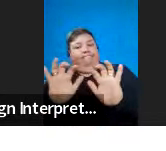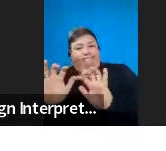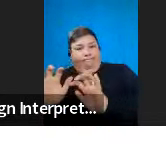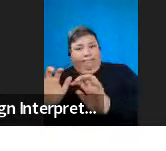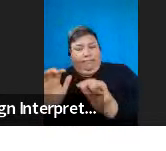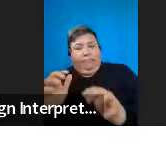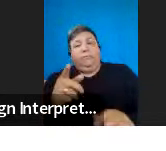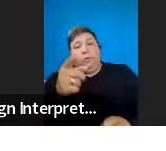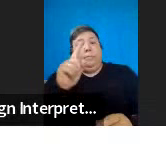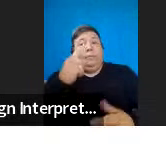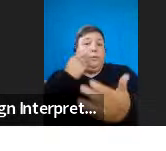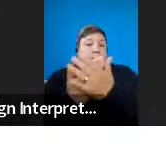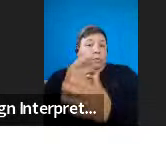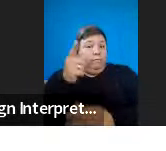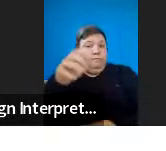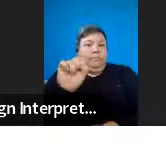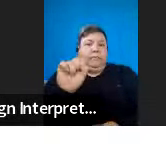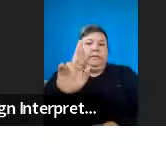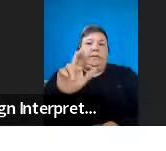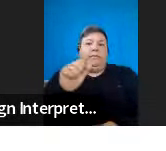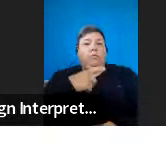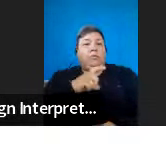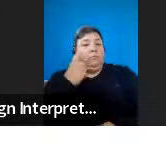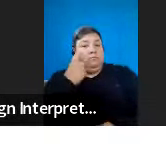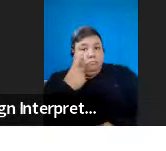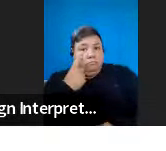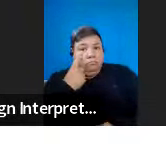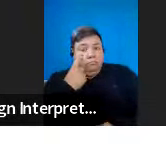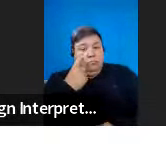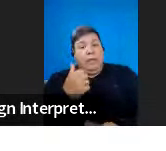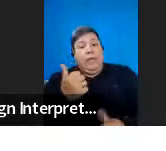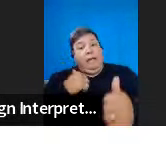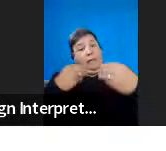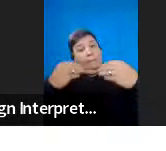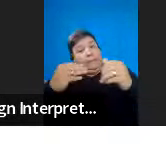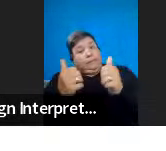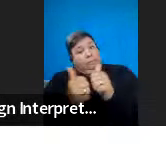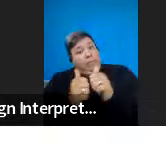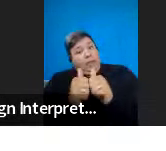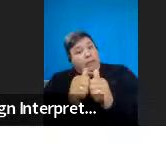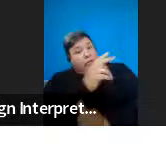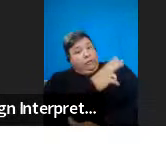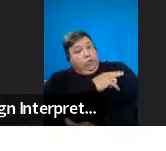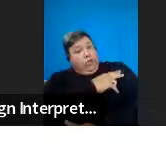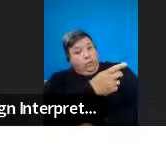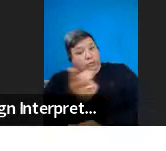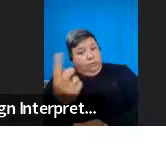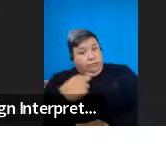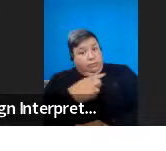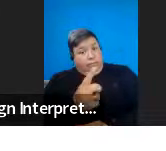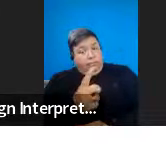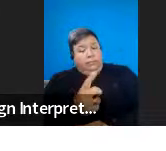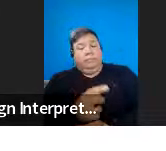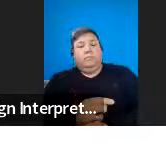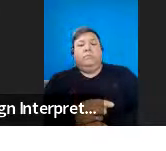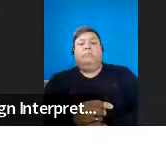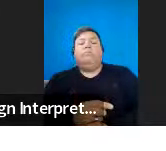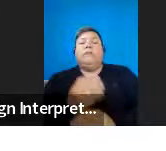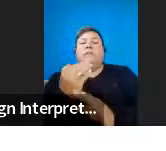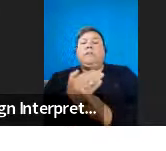it to us. Business partner security, as I've indicated, in security, in safety and